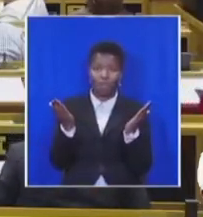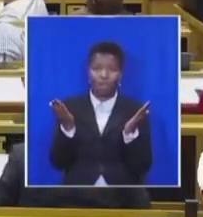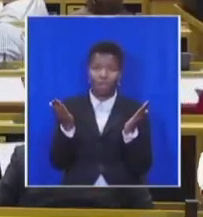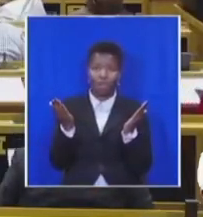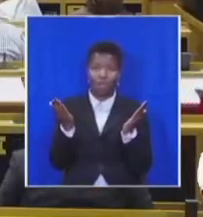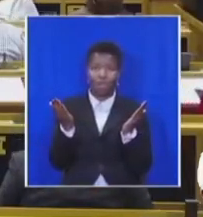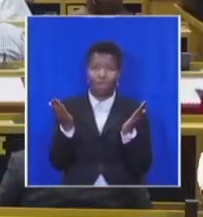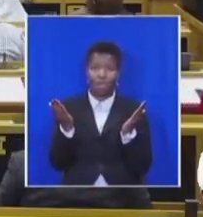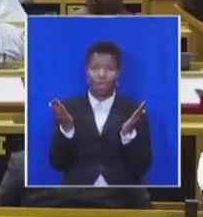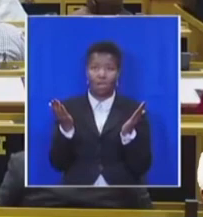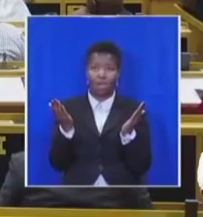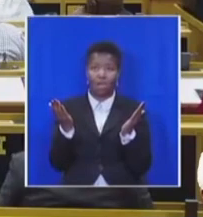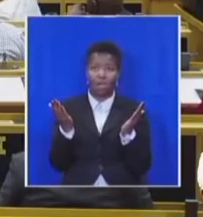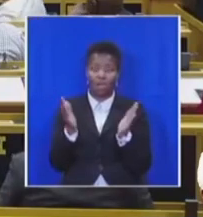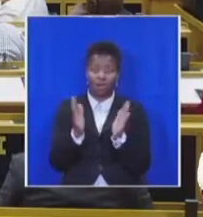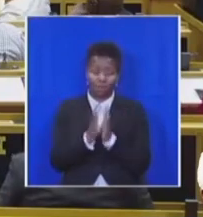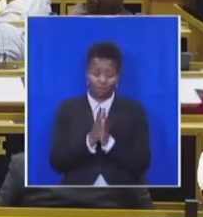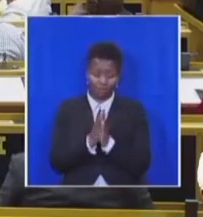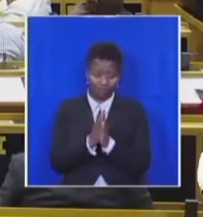sit.